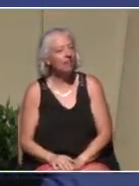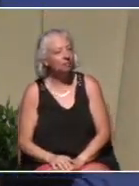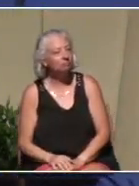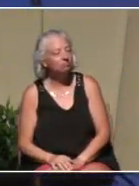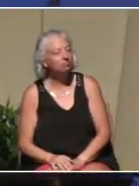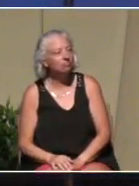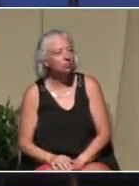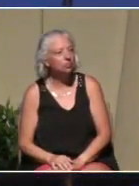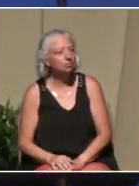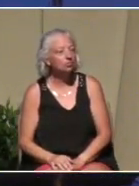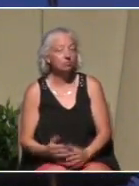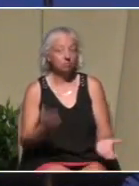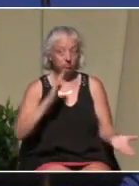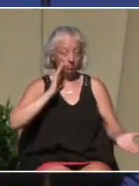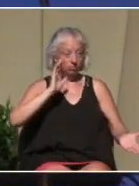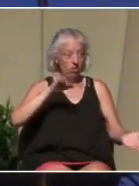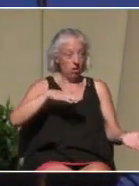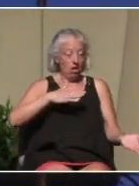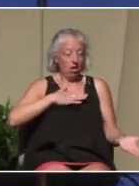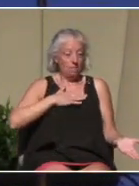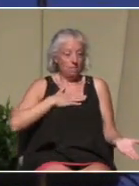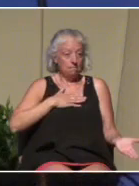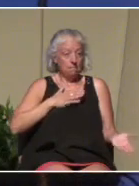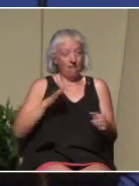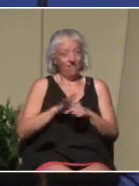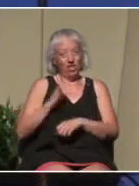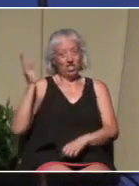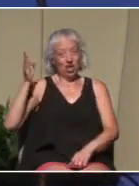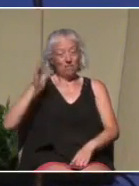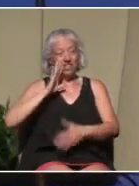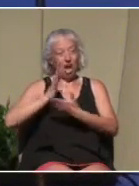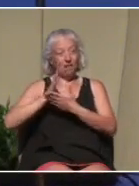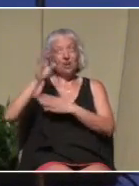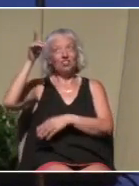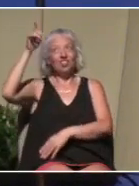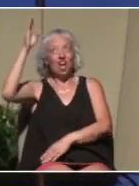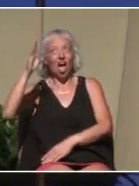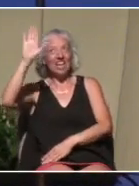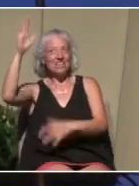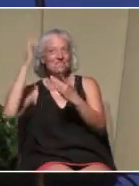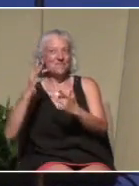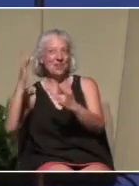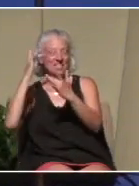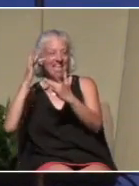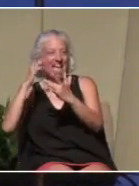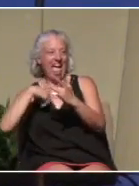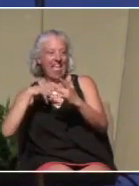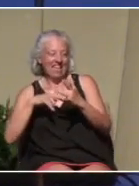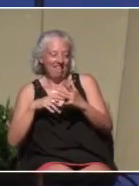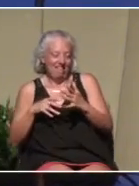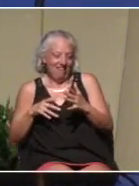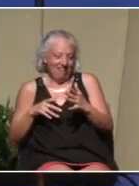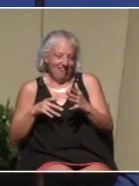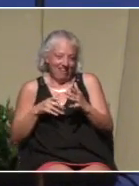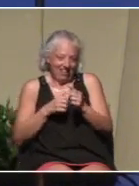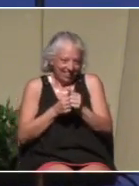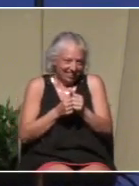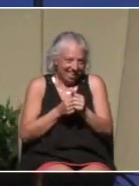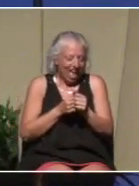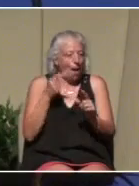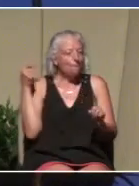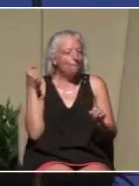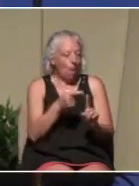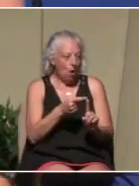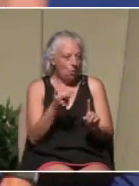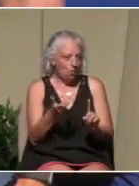So, you know what? I've spent my whole sermon talking about God and his mercy, and so I gotta quickly come to the